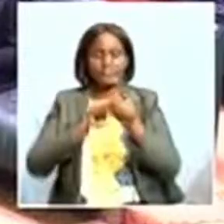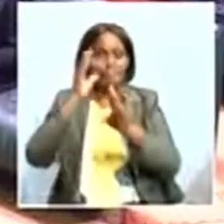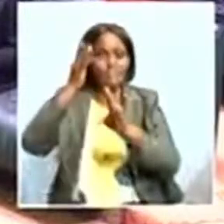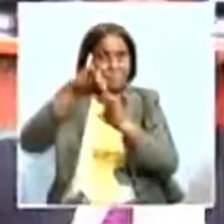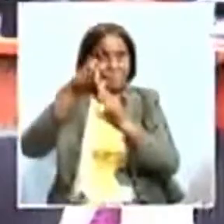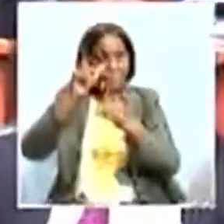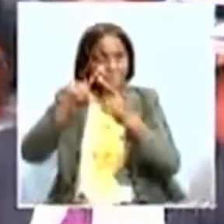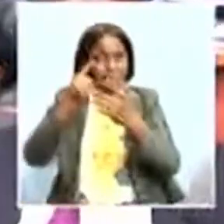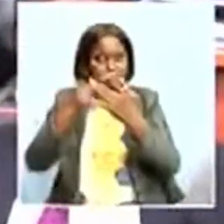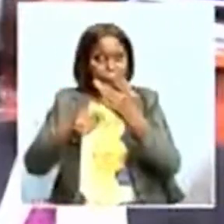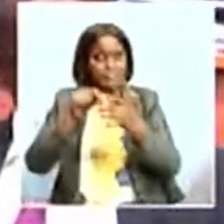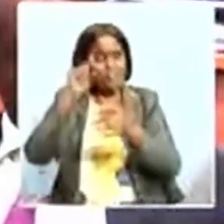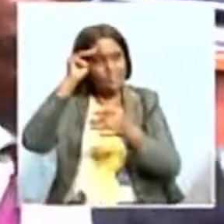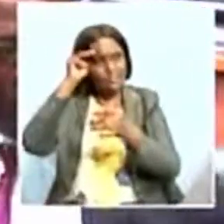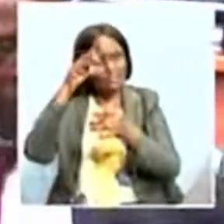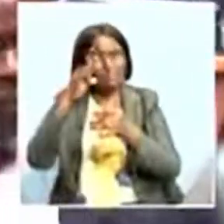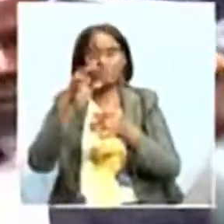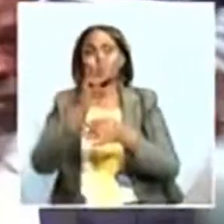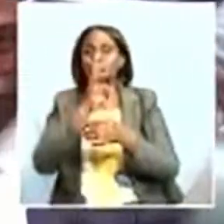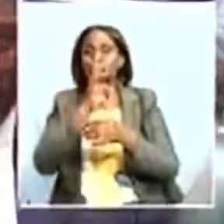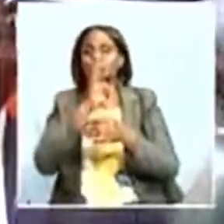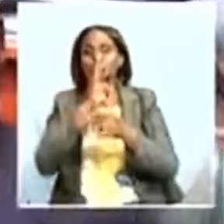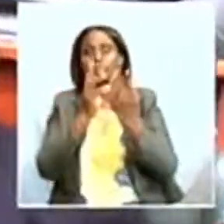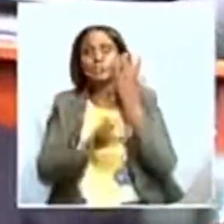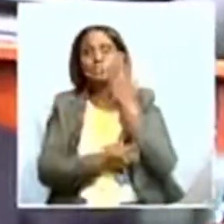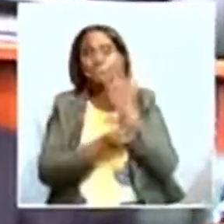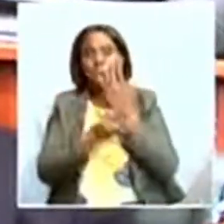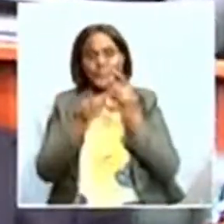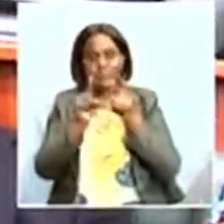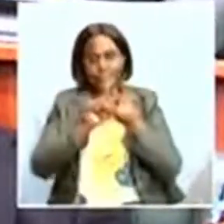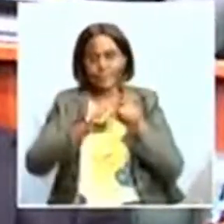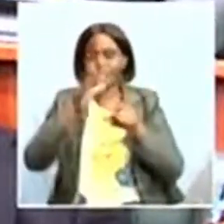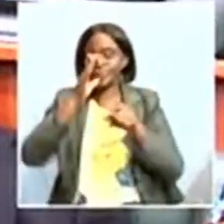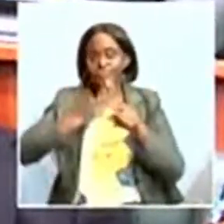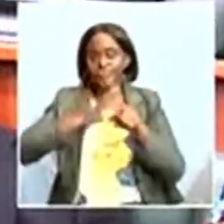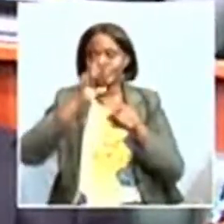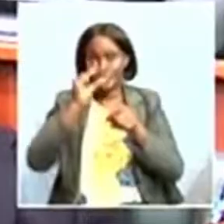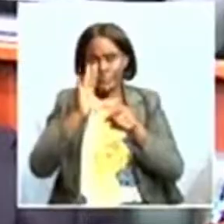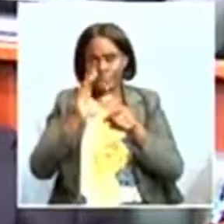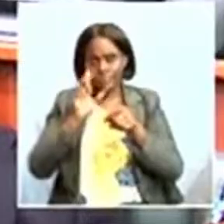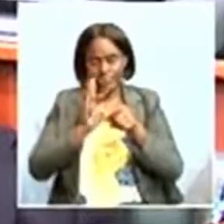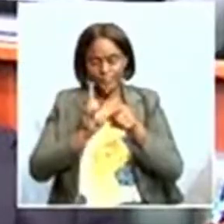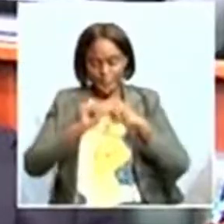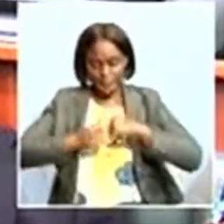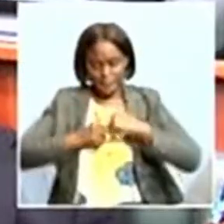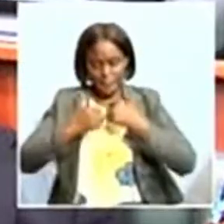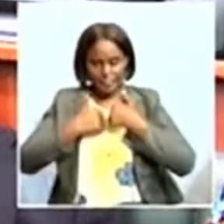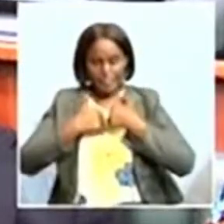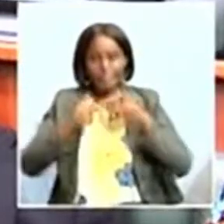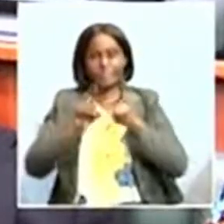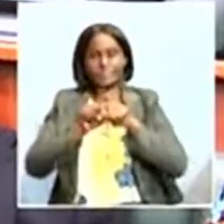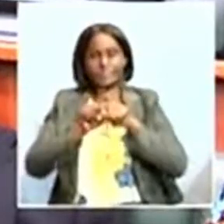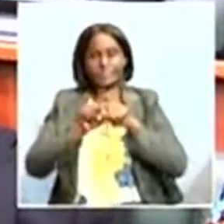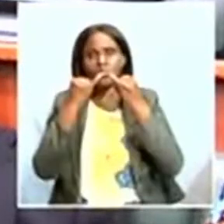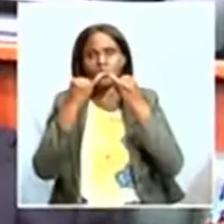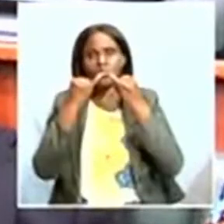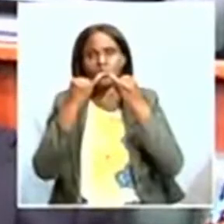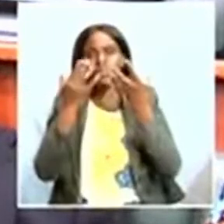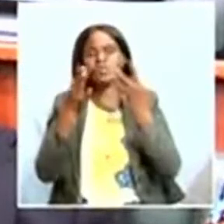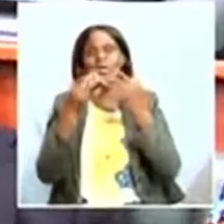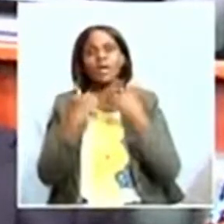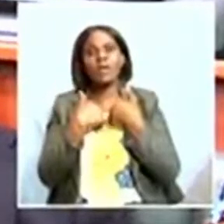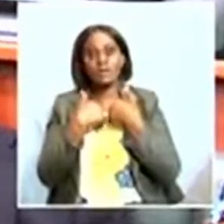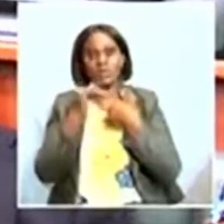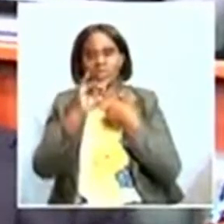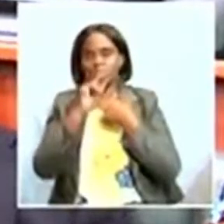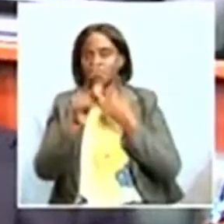directed at the Minister of Water. And Madam Speaker, we have confirmed information